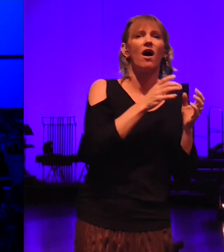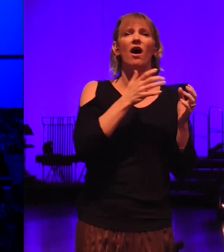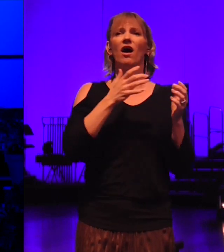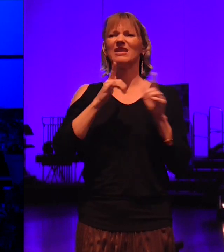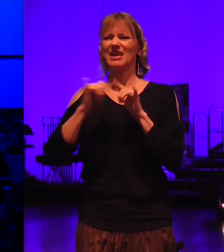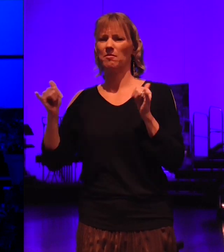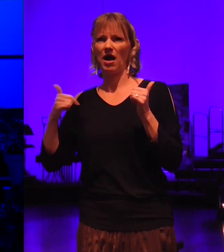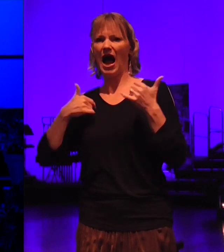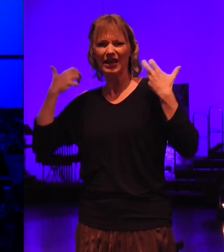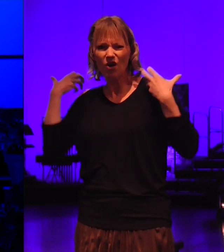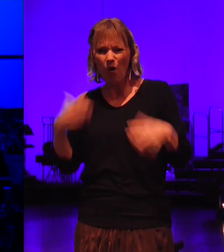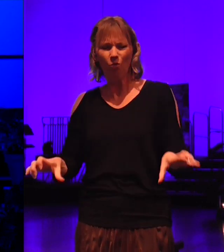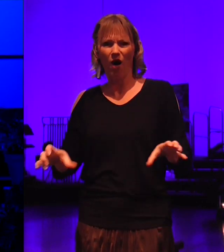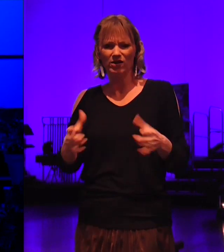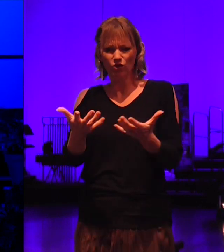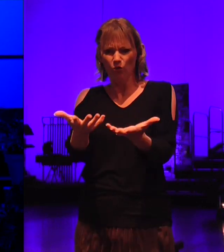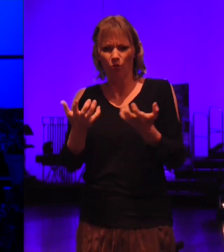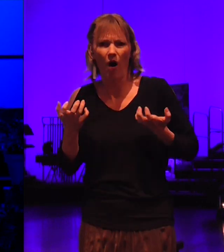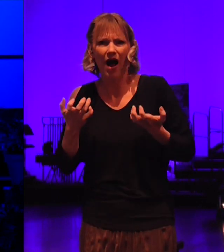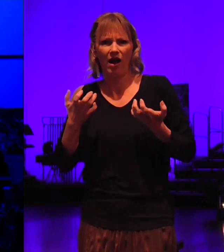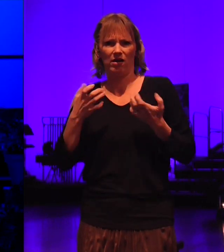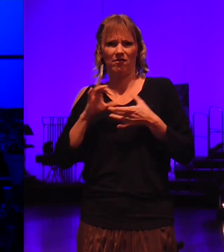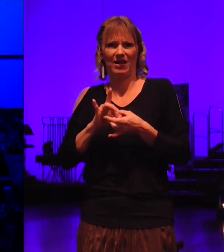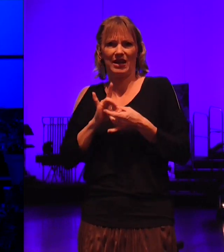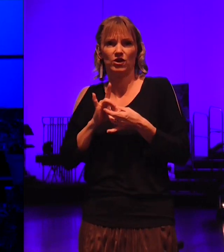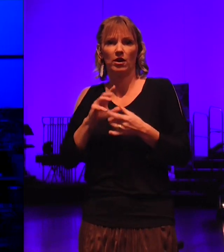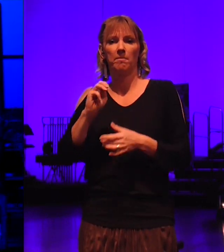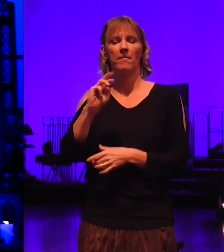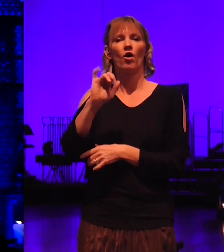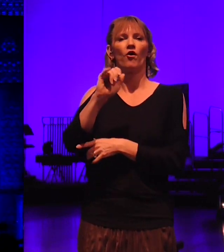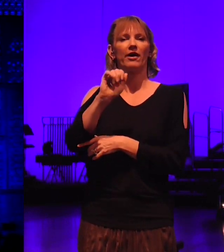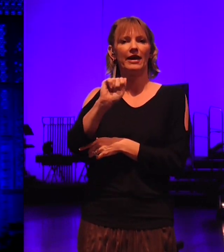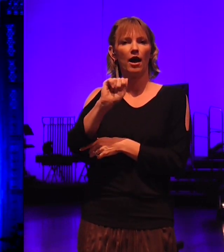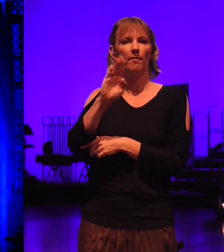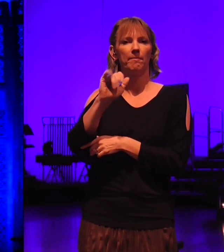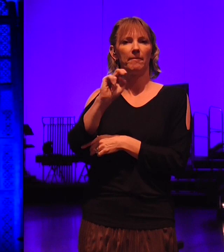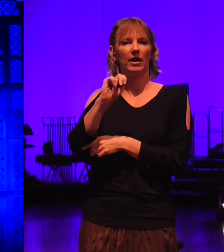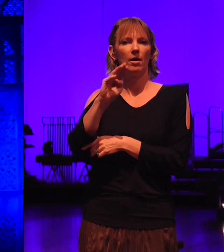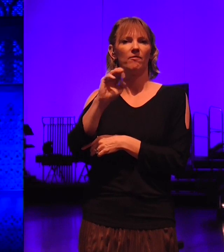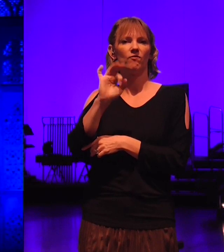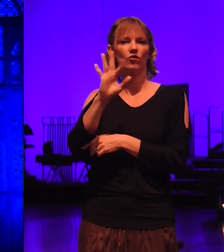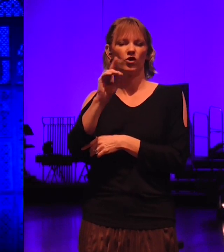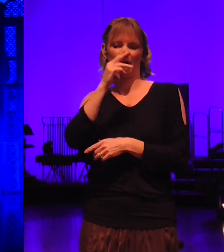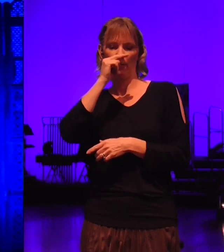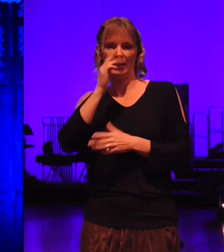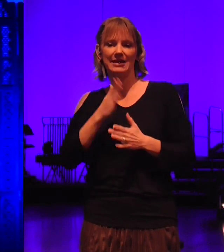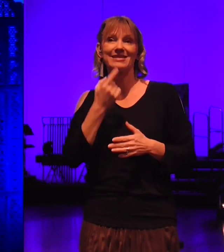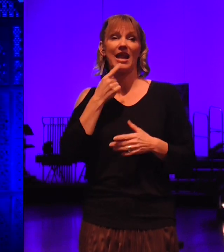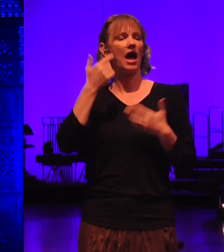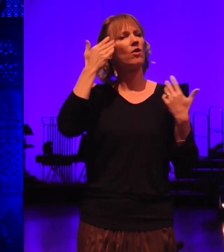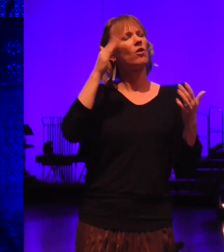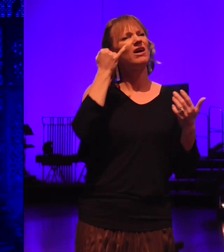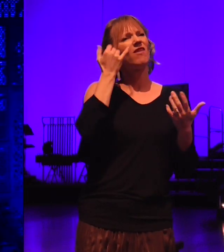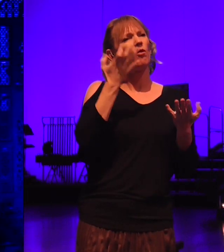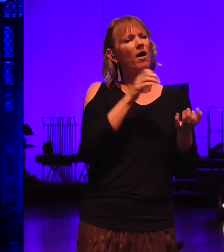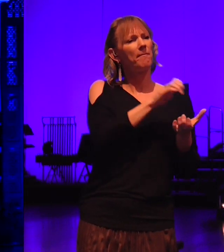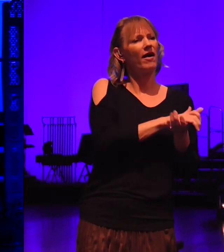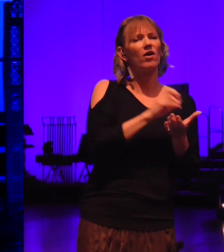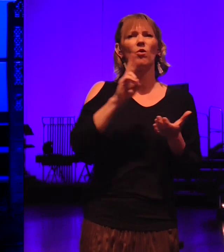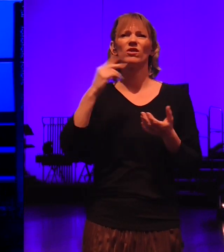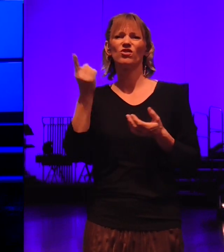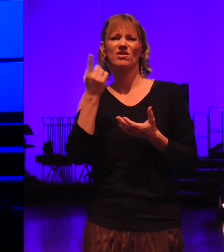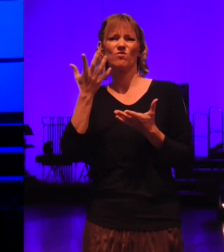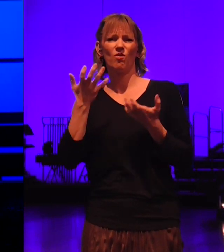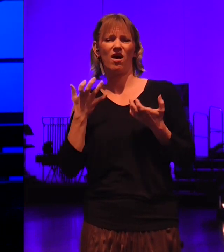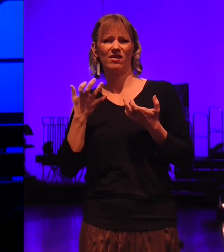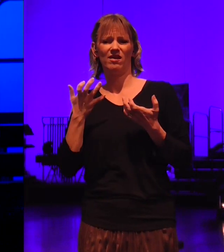for a relationship. Maria Bamford, the great comedian, once said, "I don't know if I want to get married or perhaps I just want to be put